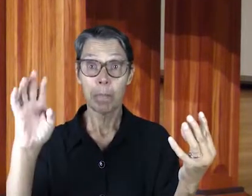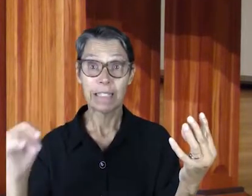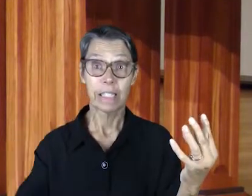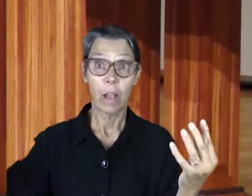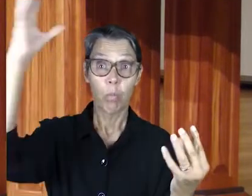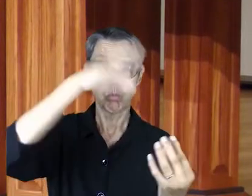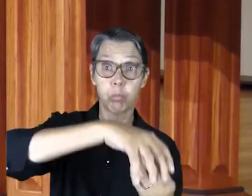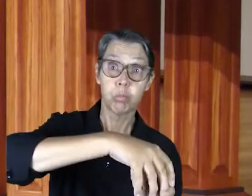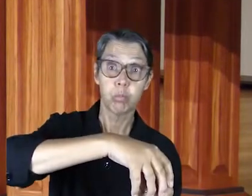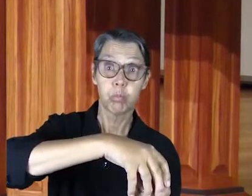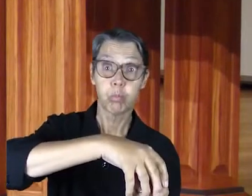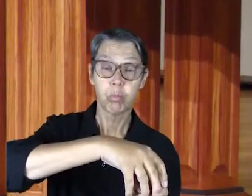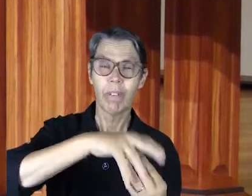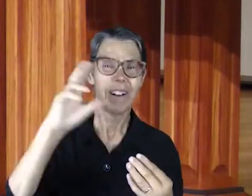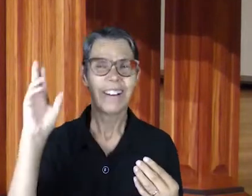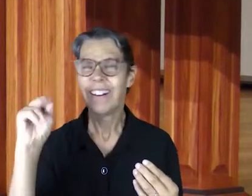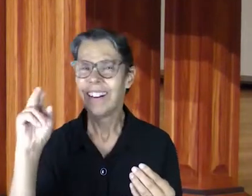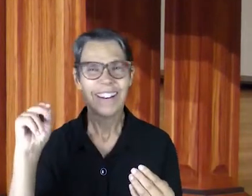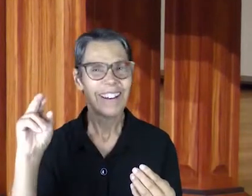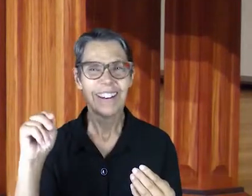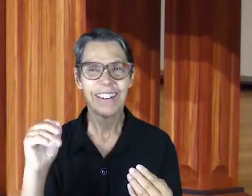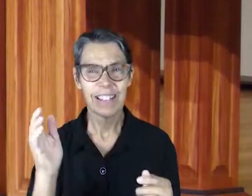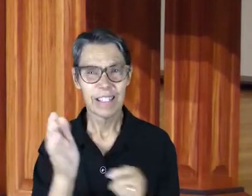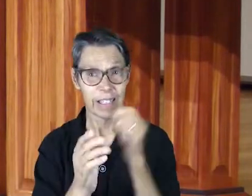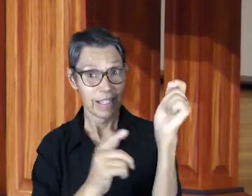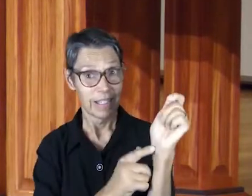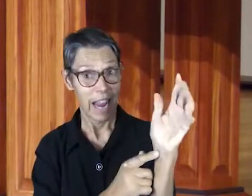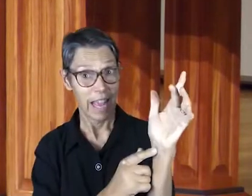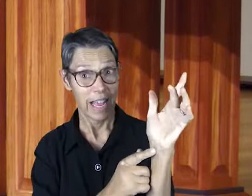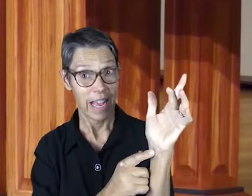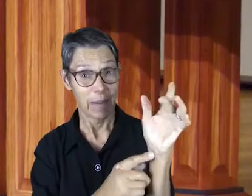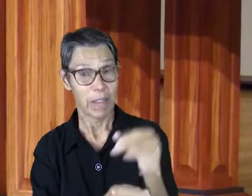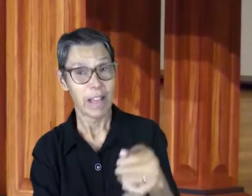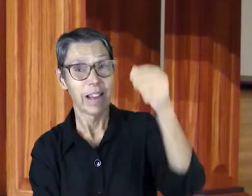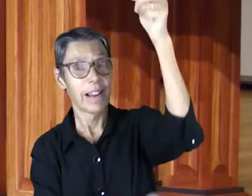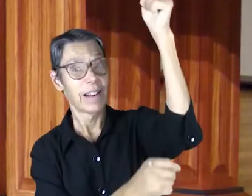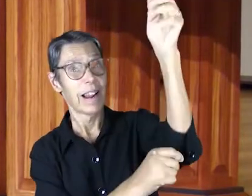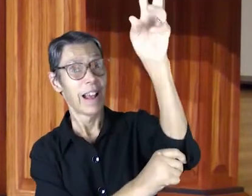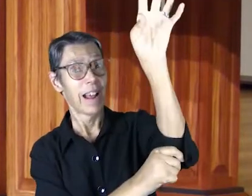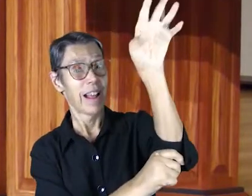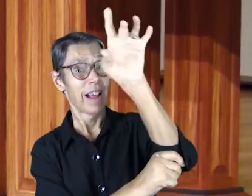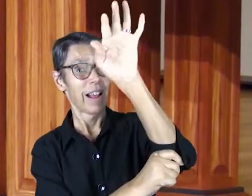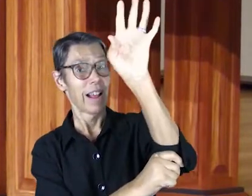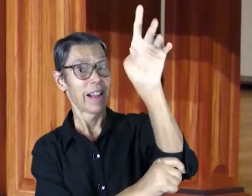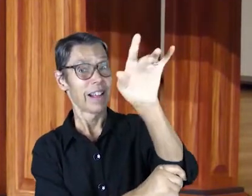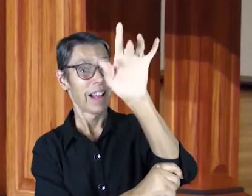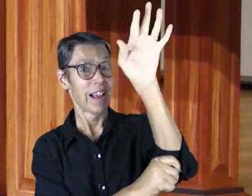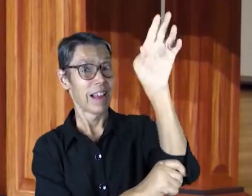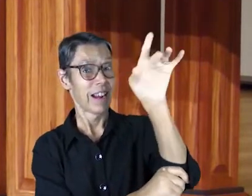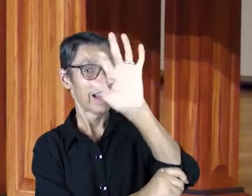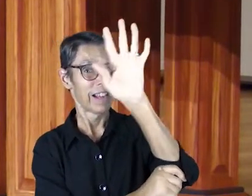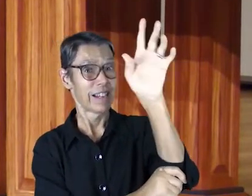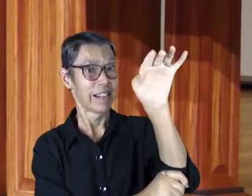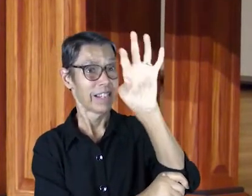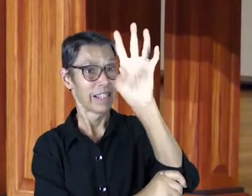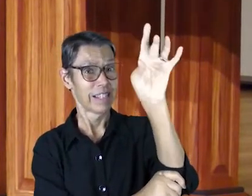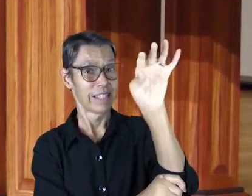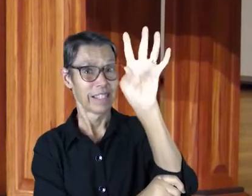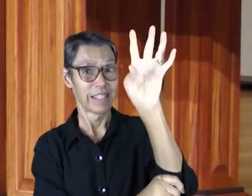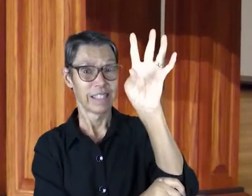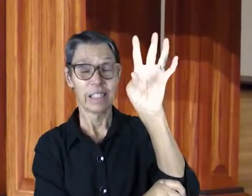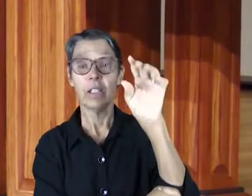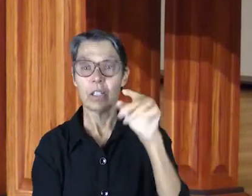so that it can bring light to all in the house. So let your light shine